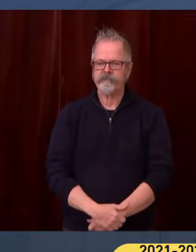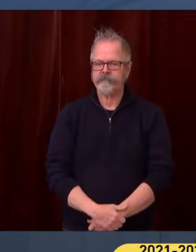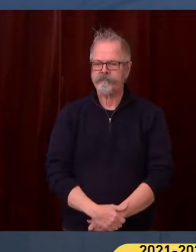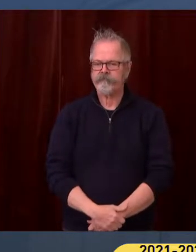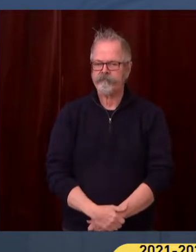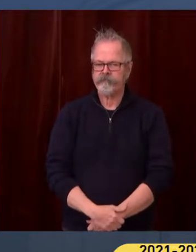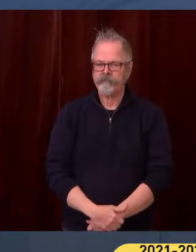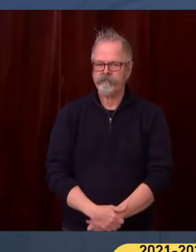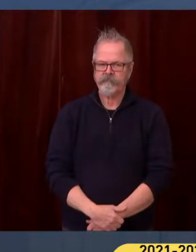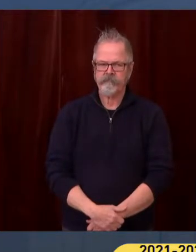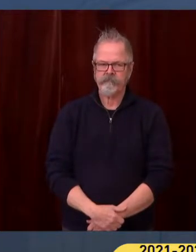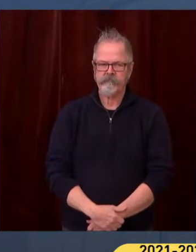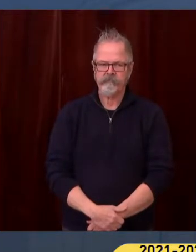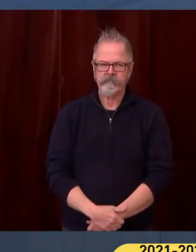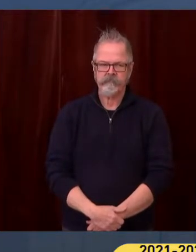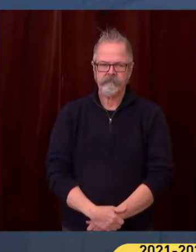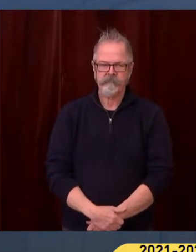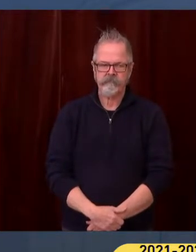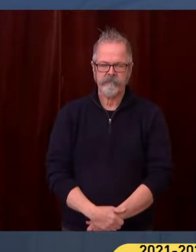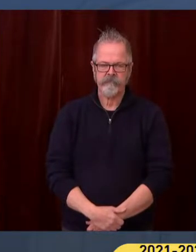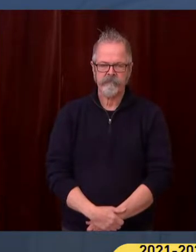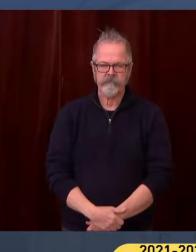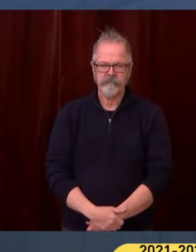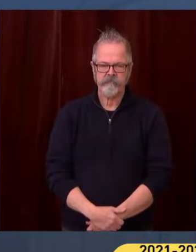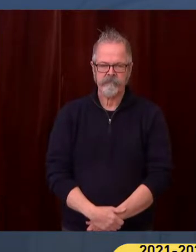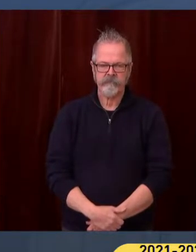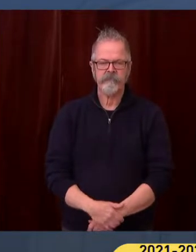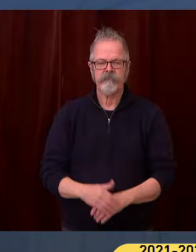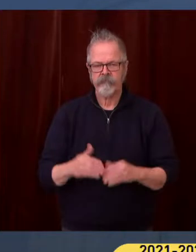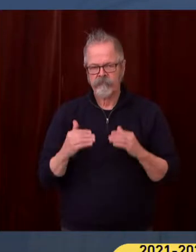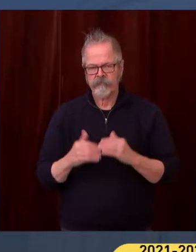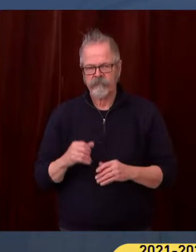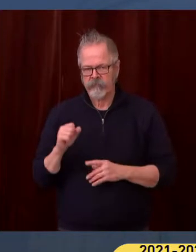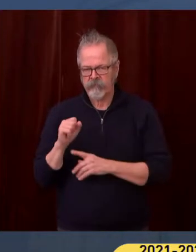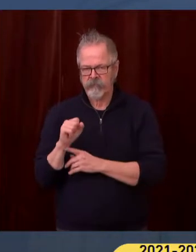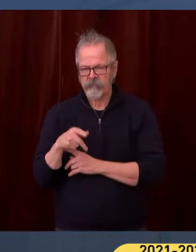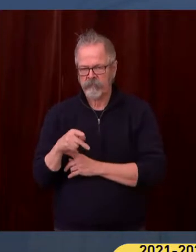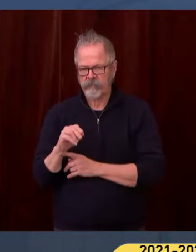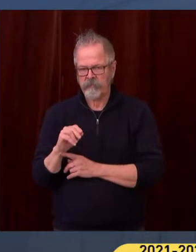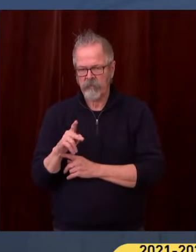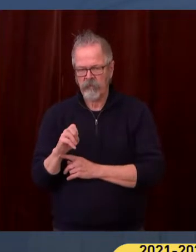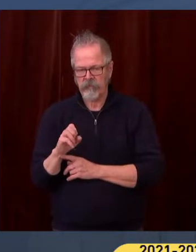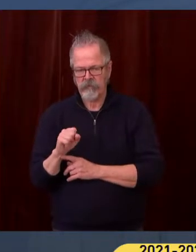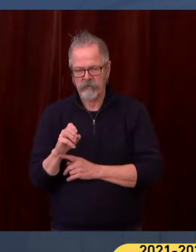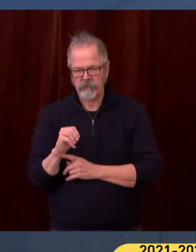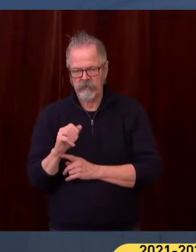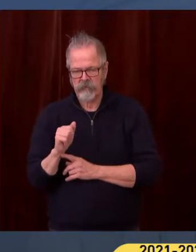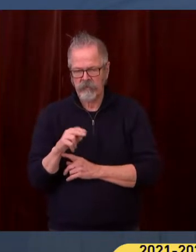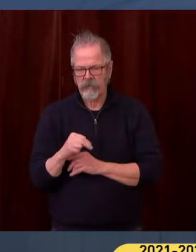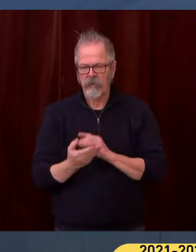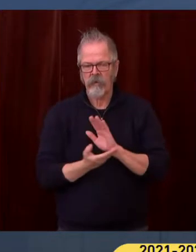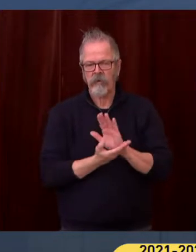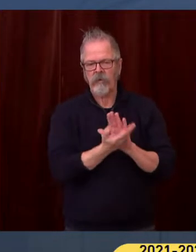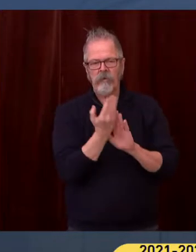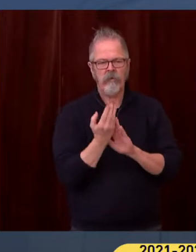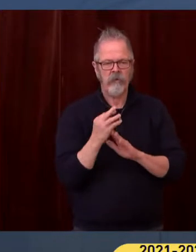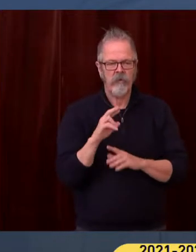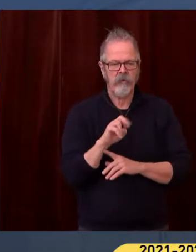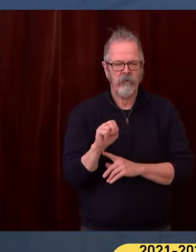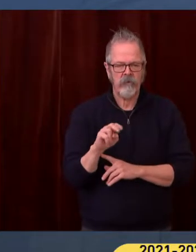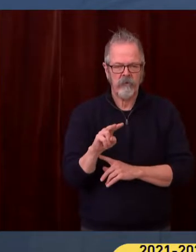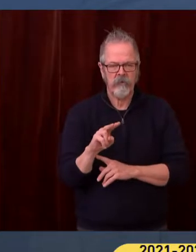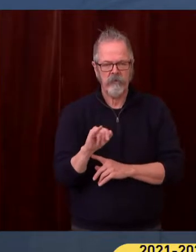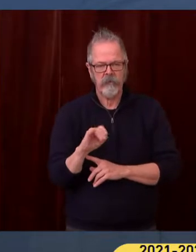Next, we'll go to Jim Camden from the Spokesman Review. Go ahead, Jim. Governor, I'm wondering, how much do you anticipate